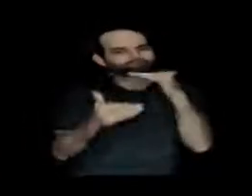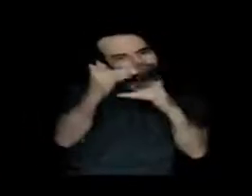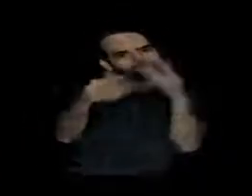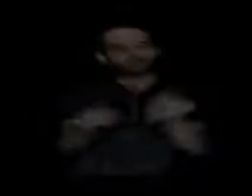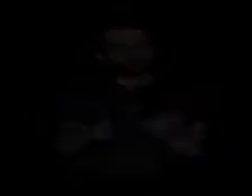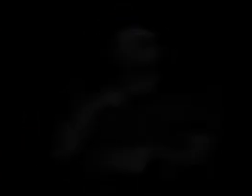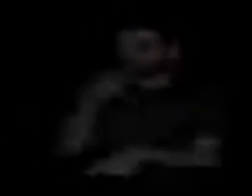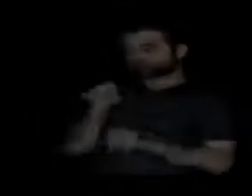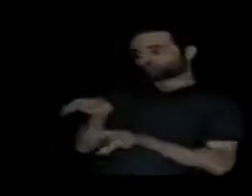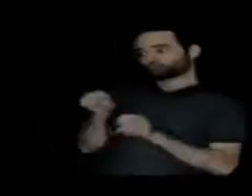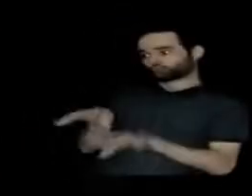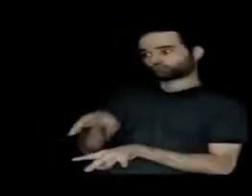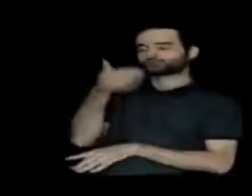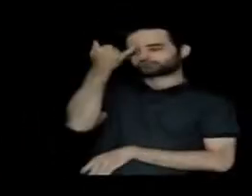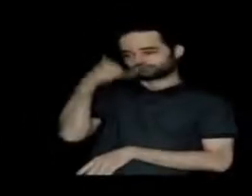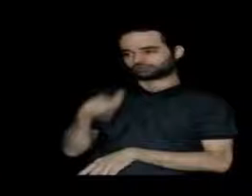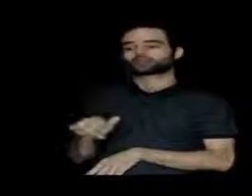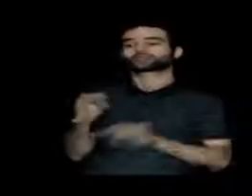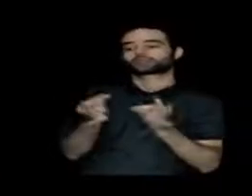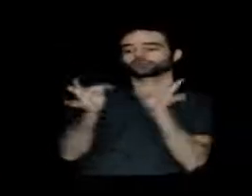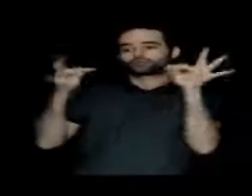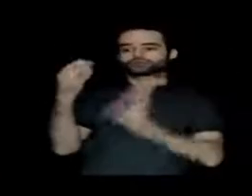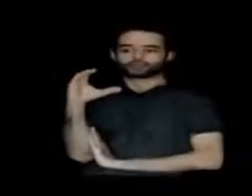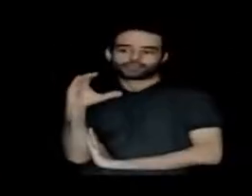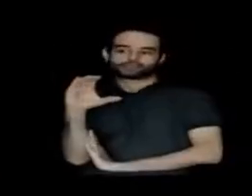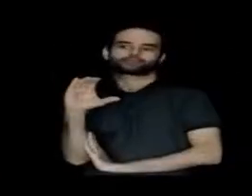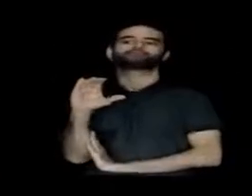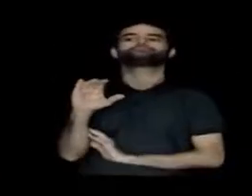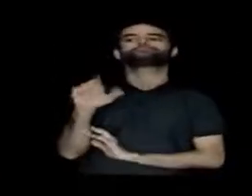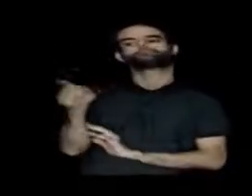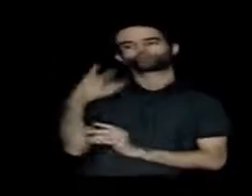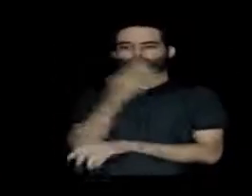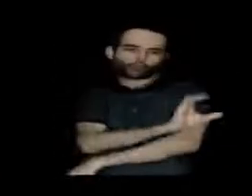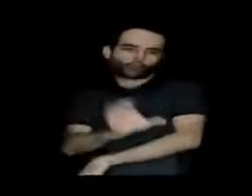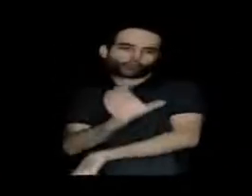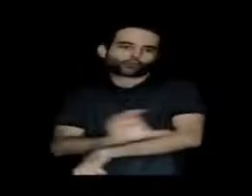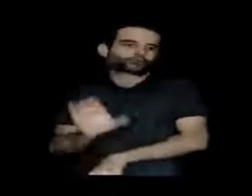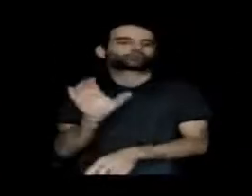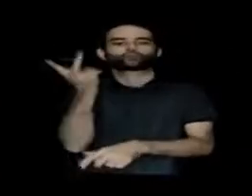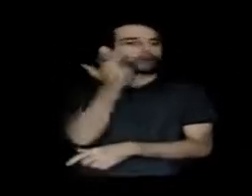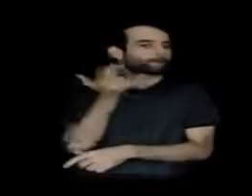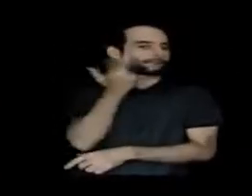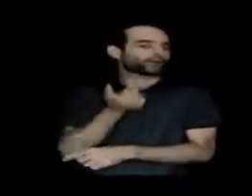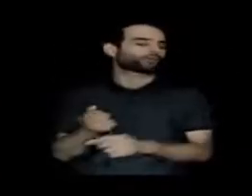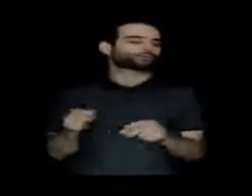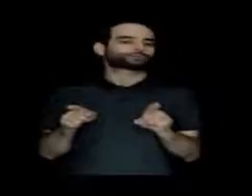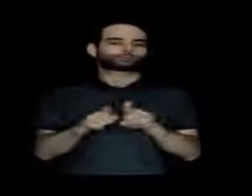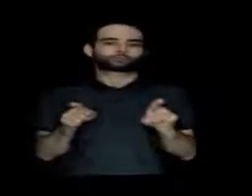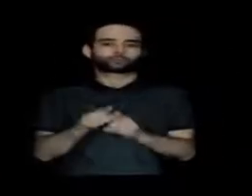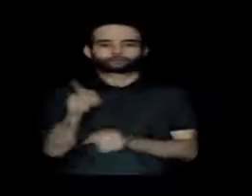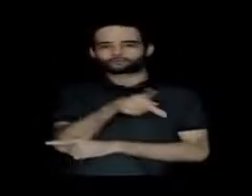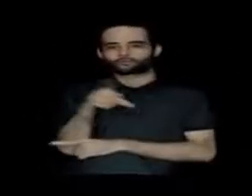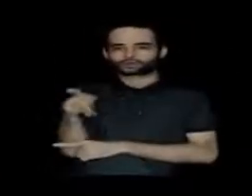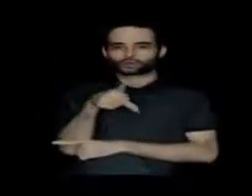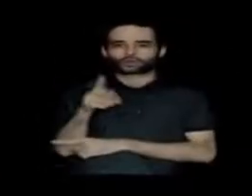that space after 3 months of going to the city hall, of going every day in the city hall. I got that